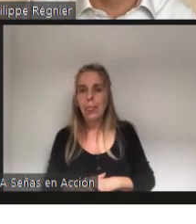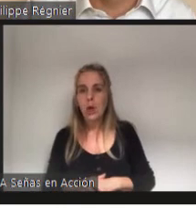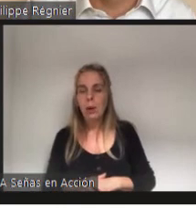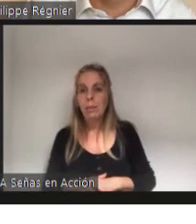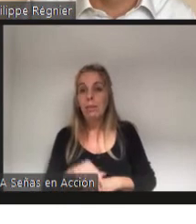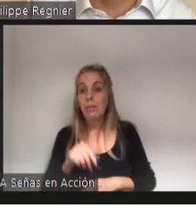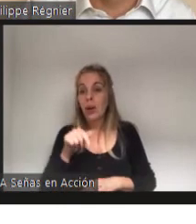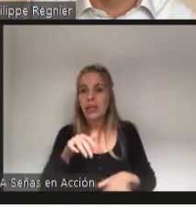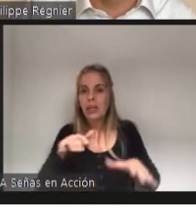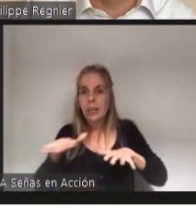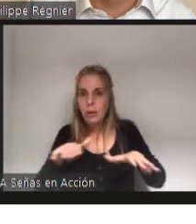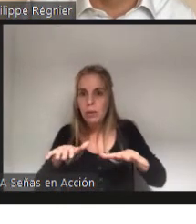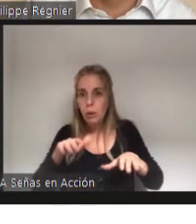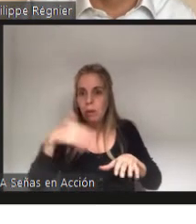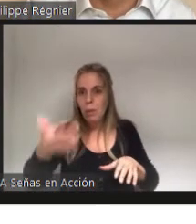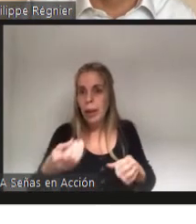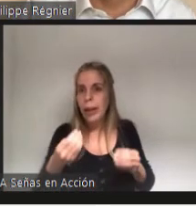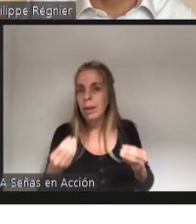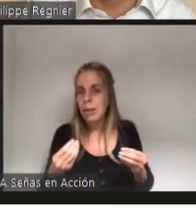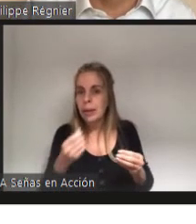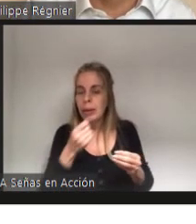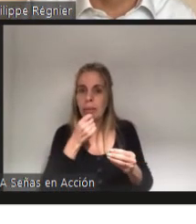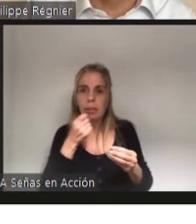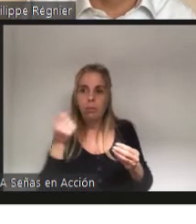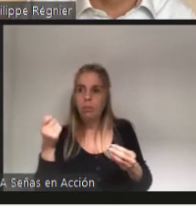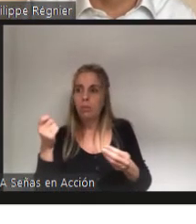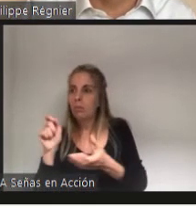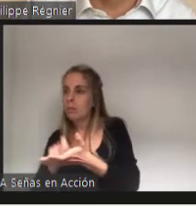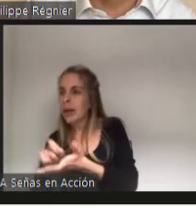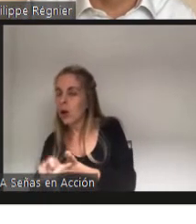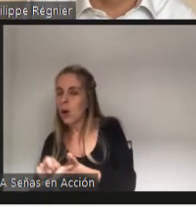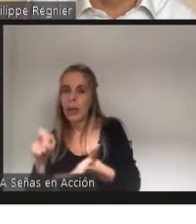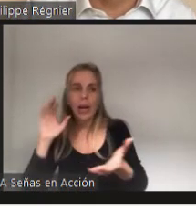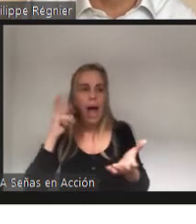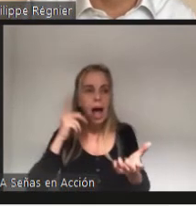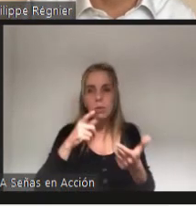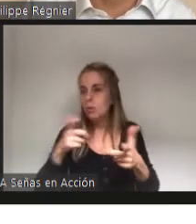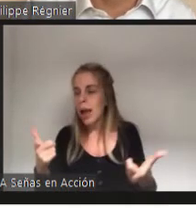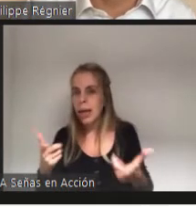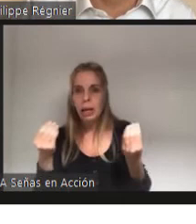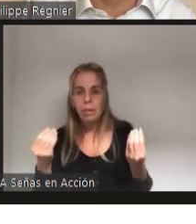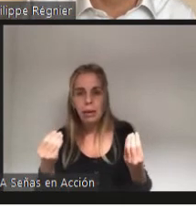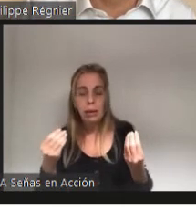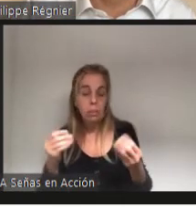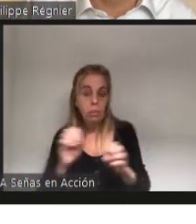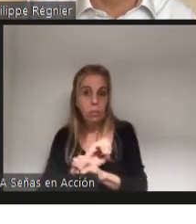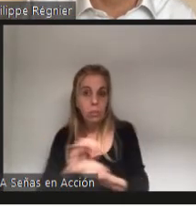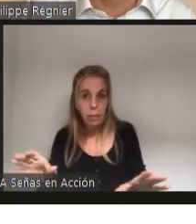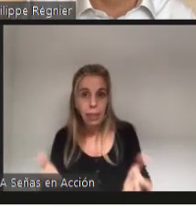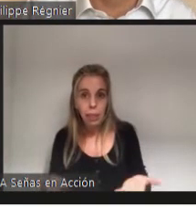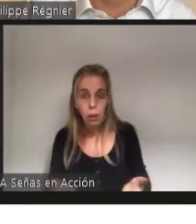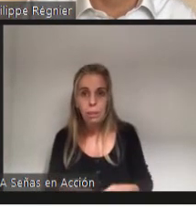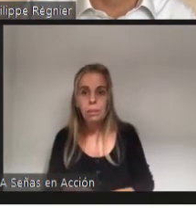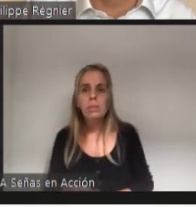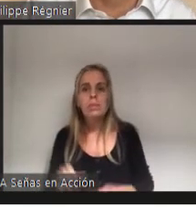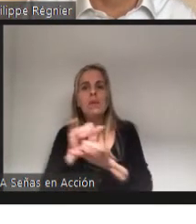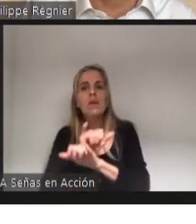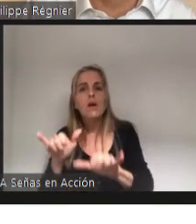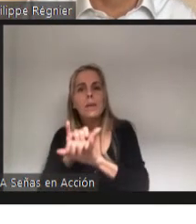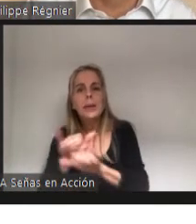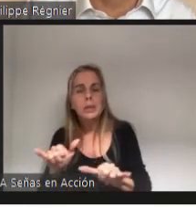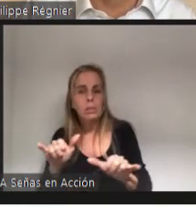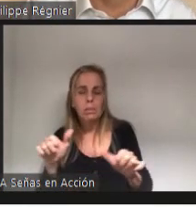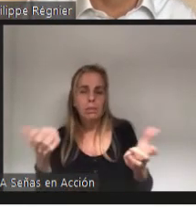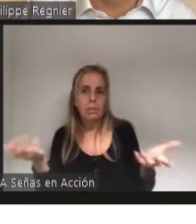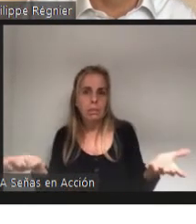direction, because the tragedy that will be presented by not having any media will be a final one.